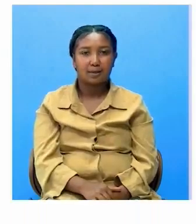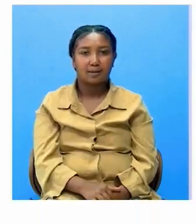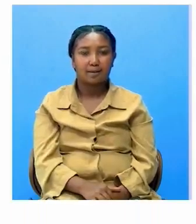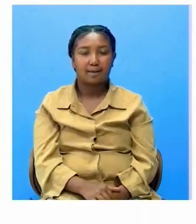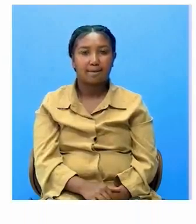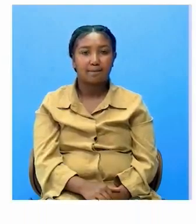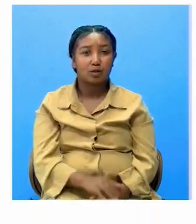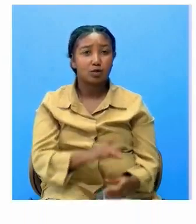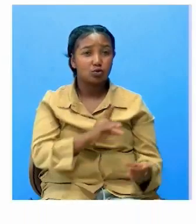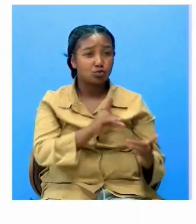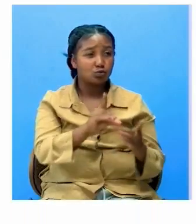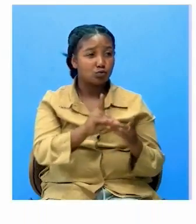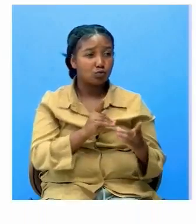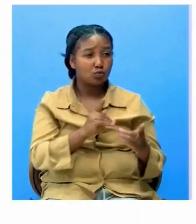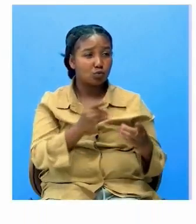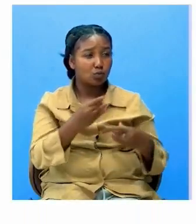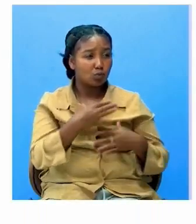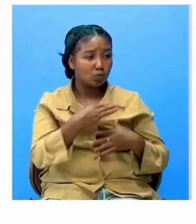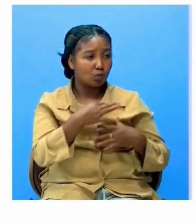do you like